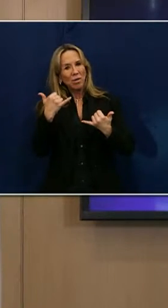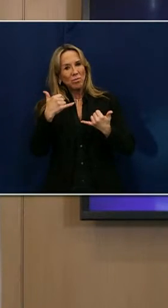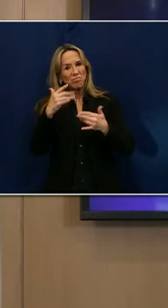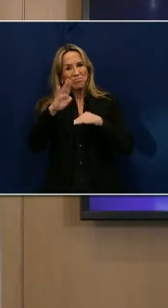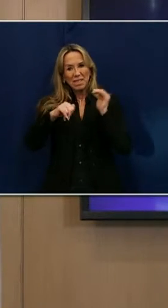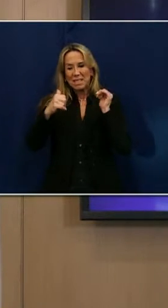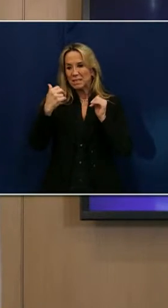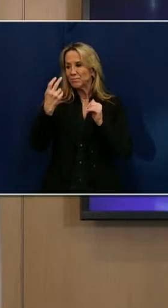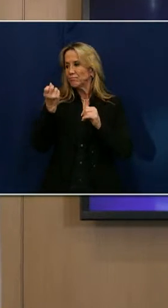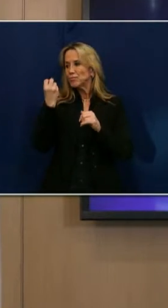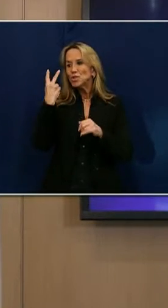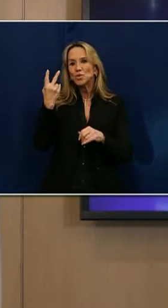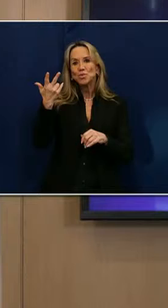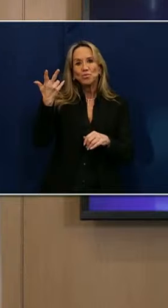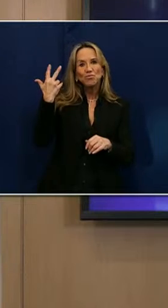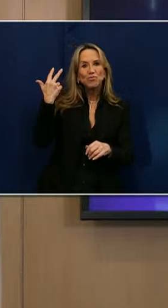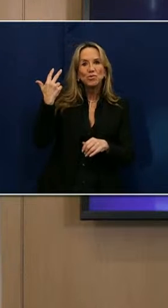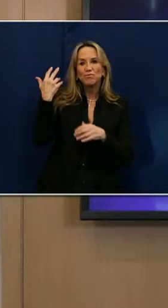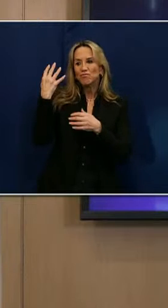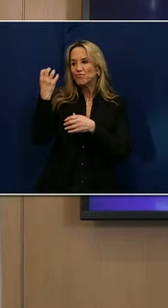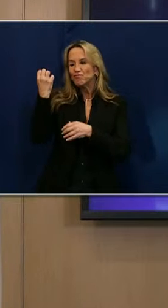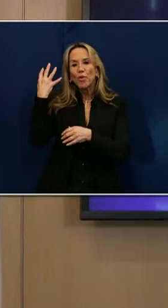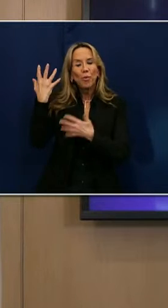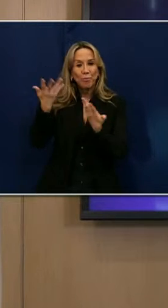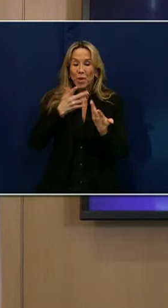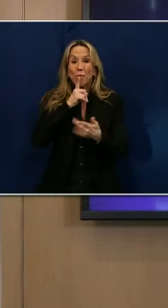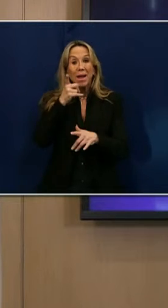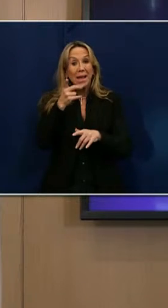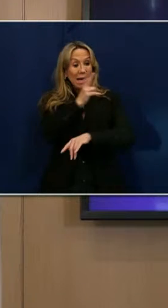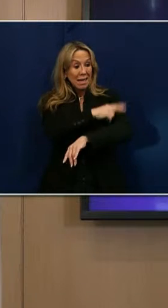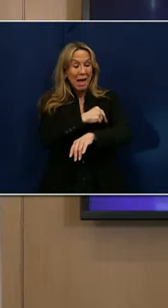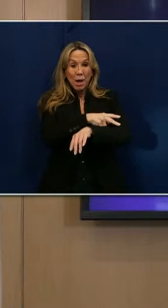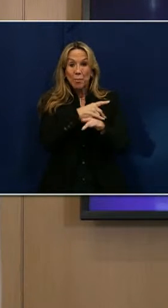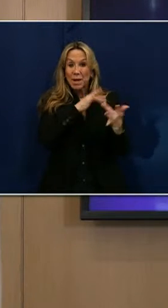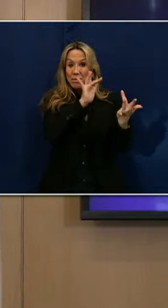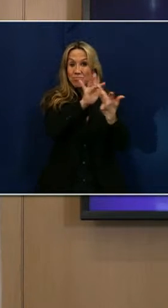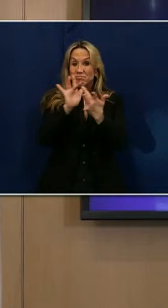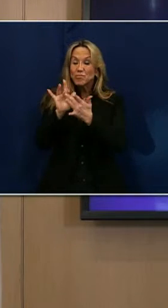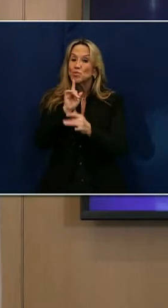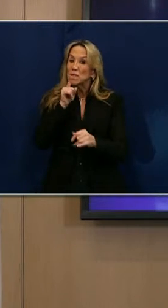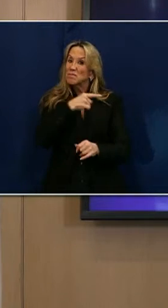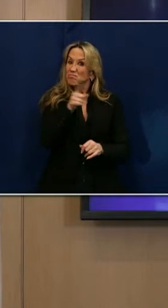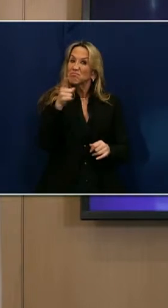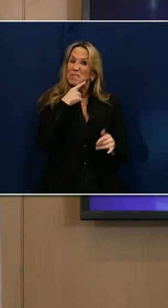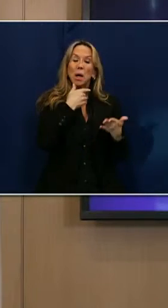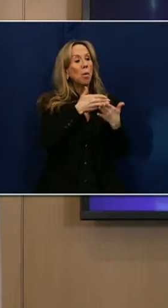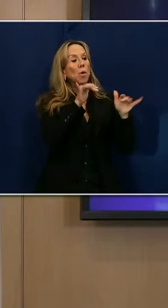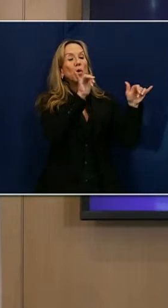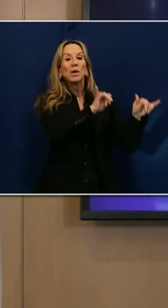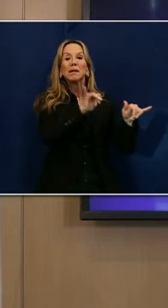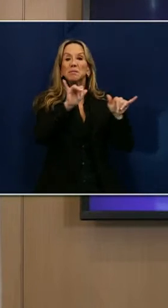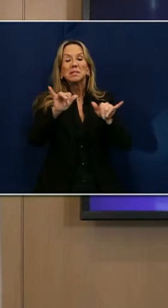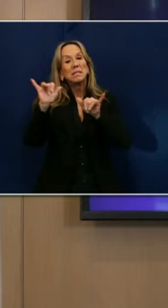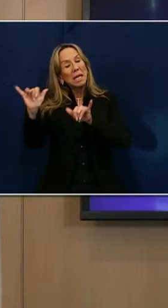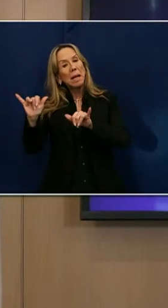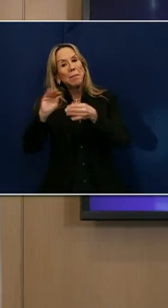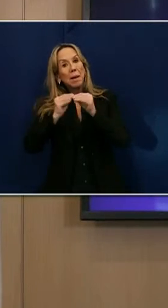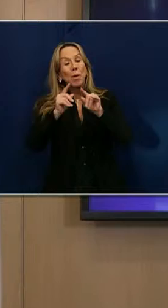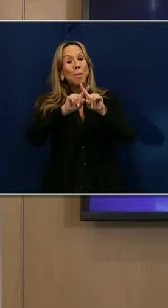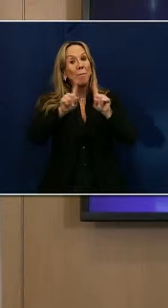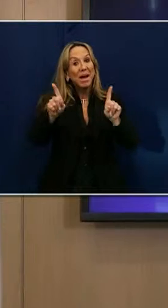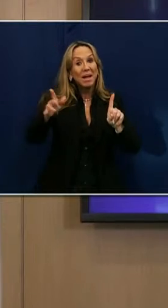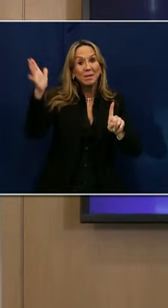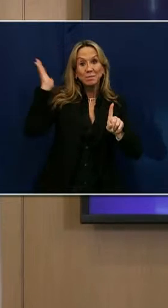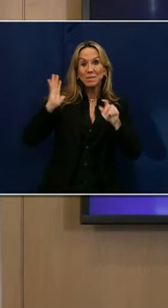with some of the hospitals, they said absolutely, it's about the same. The difference is, in previous years, it was influenza. And when a